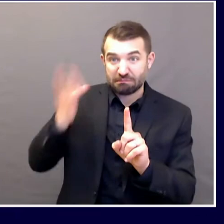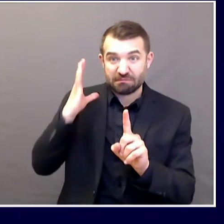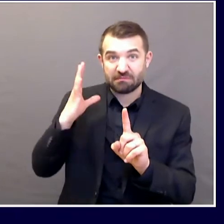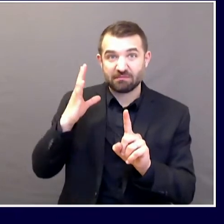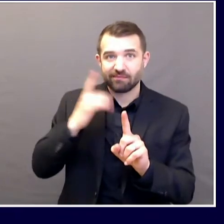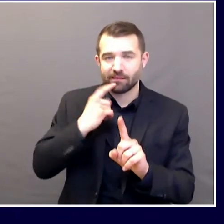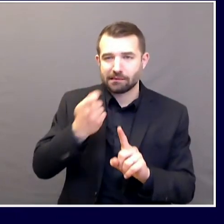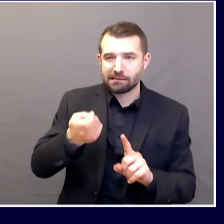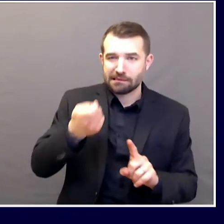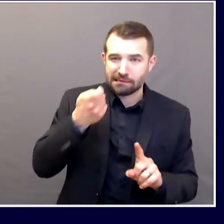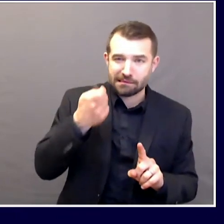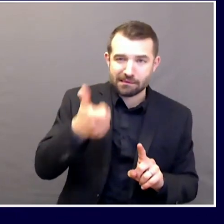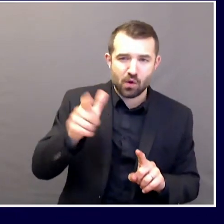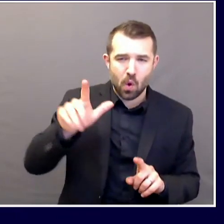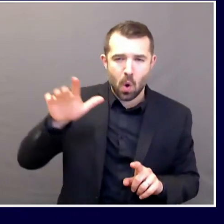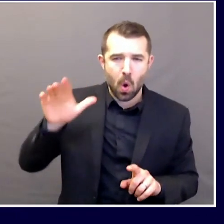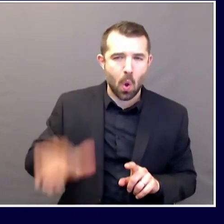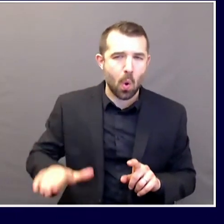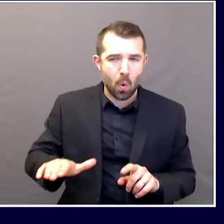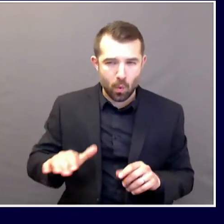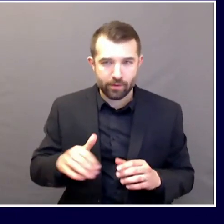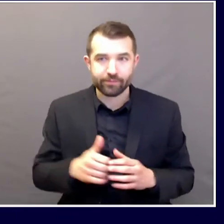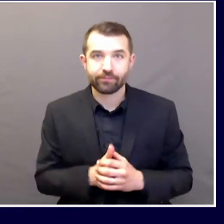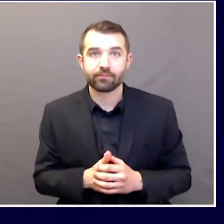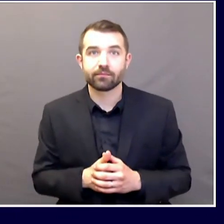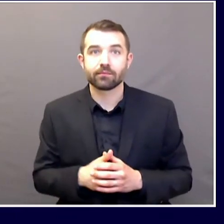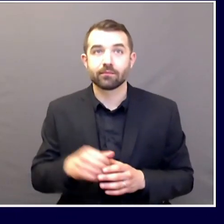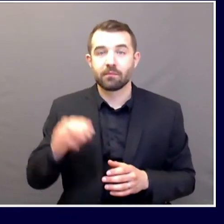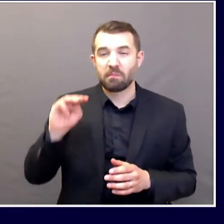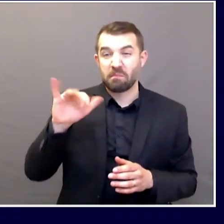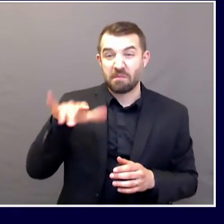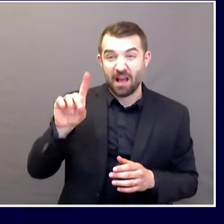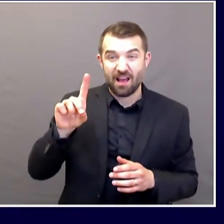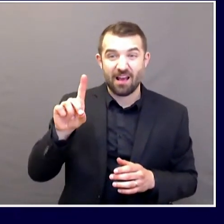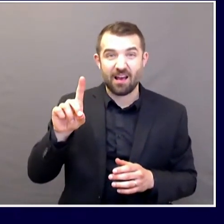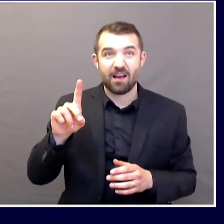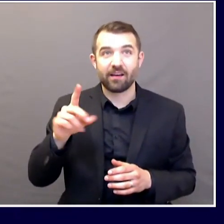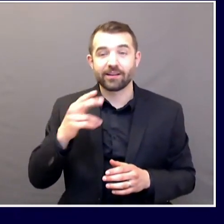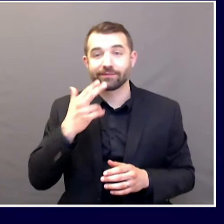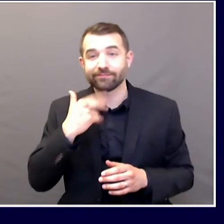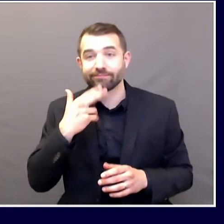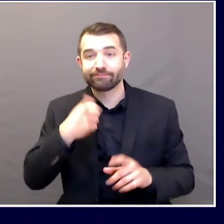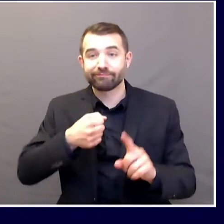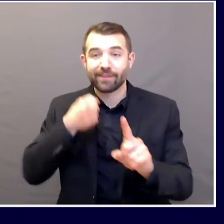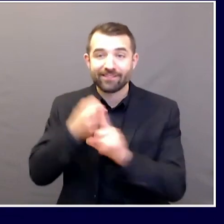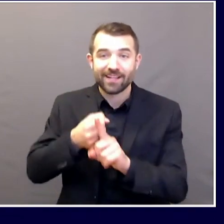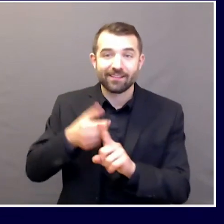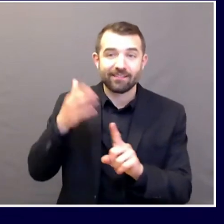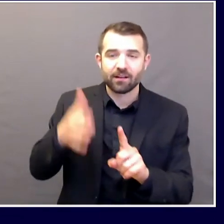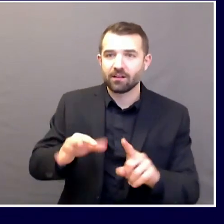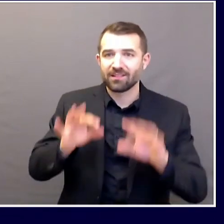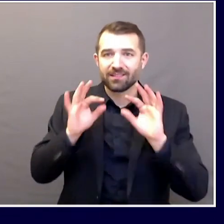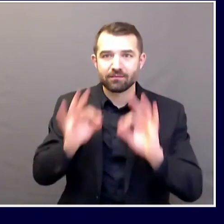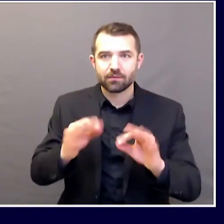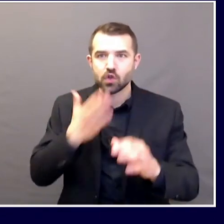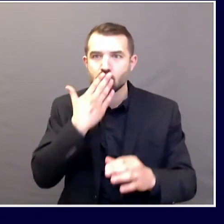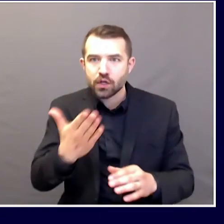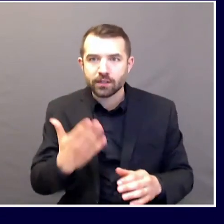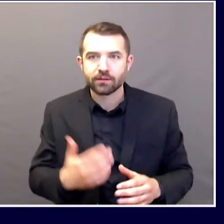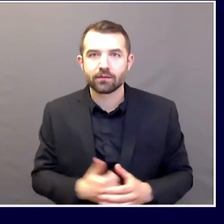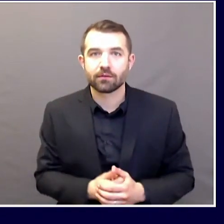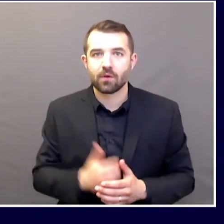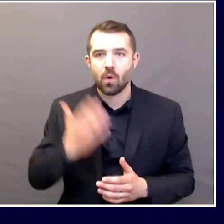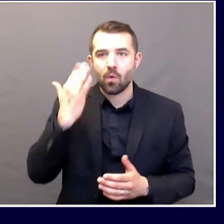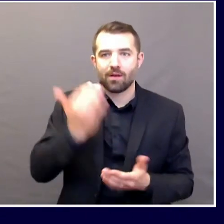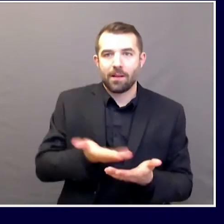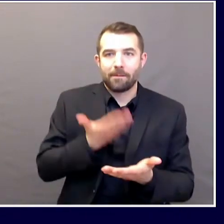effects occur, they are a normal sign that your body is building protection to the virus. And most of those mild side